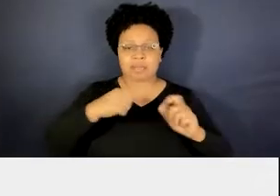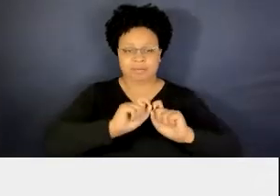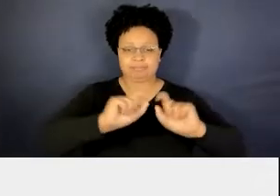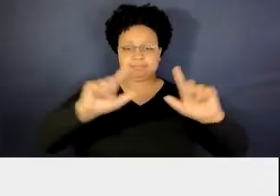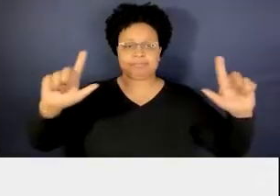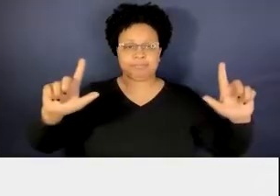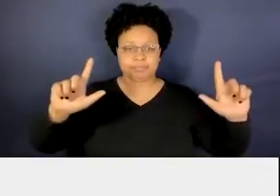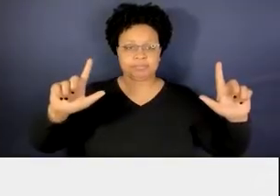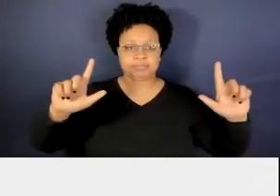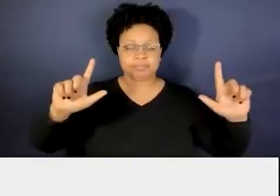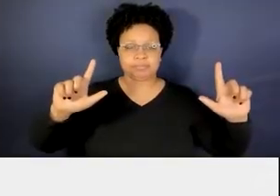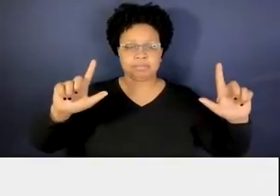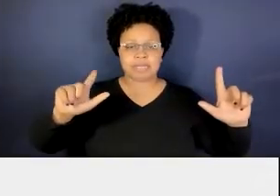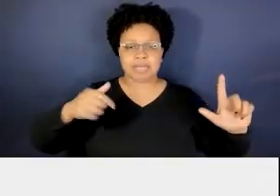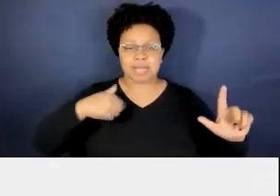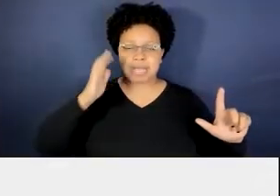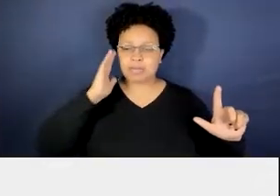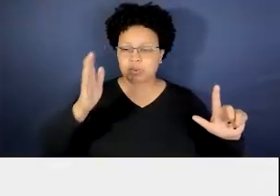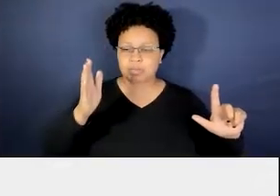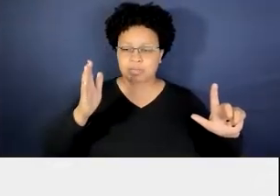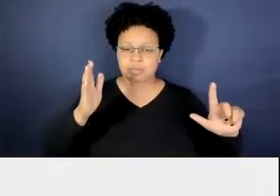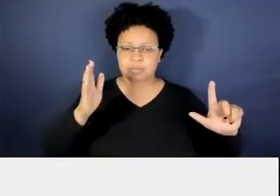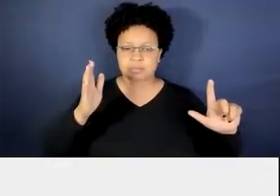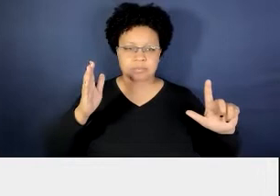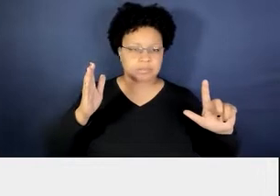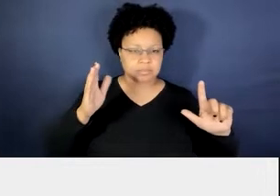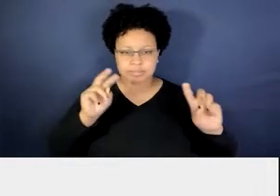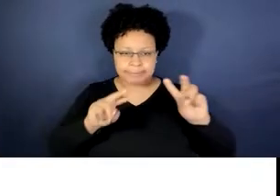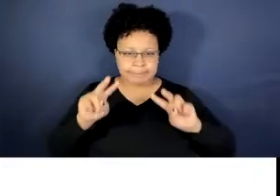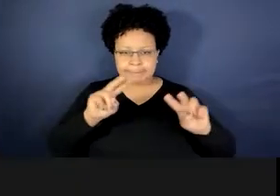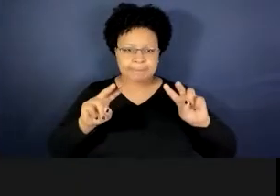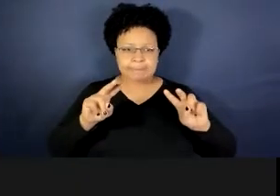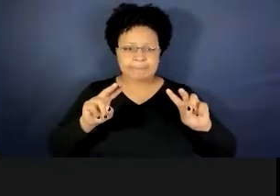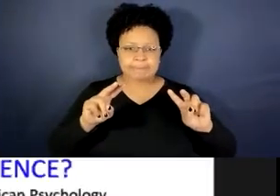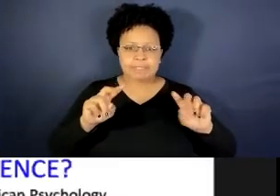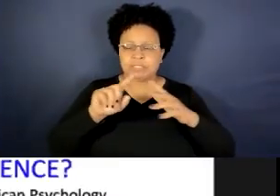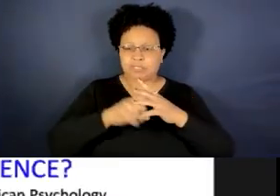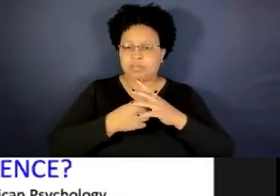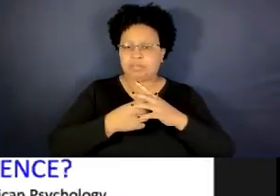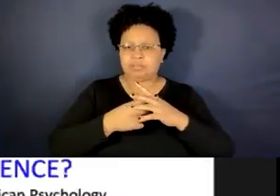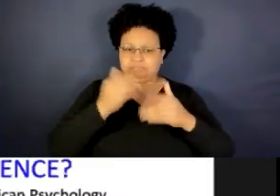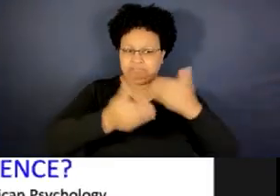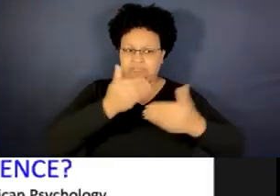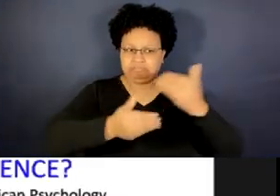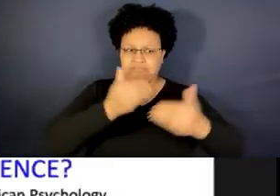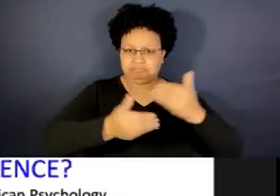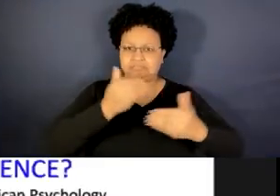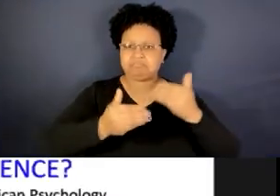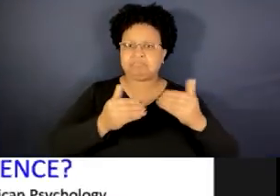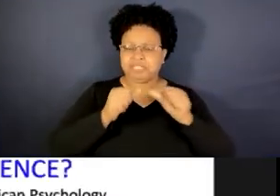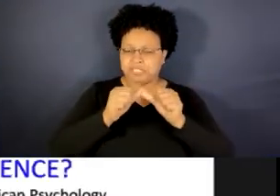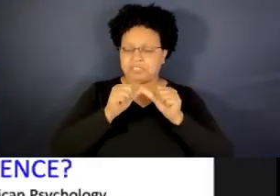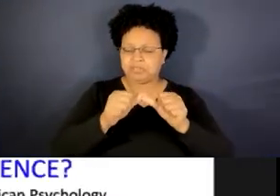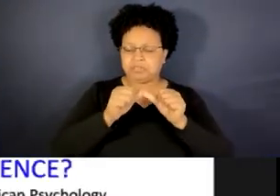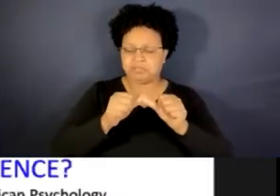screen, I am going to get on here so that we can finish this conversation up and finish this